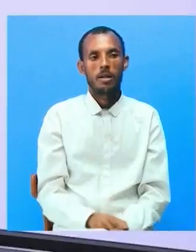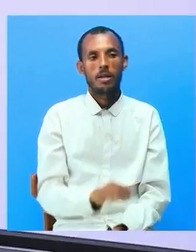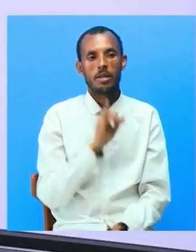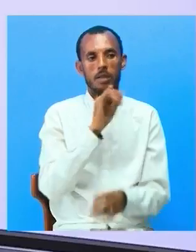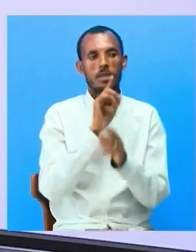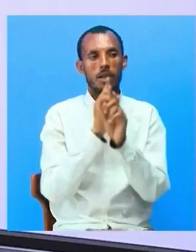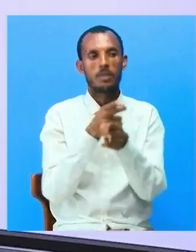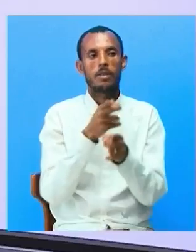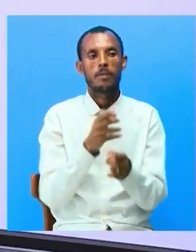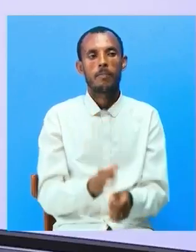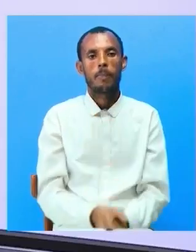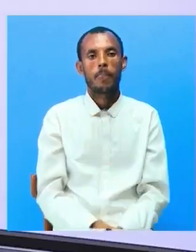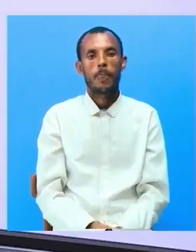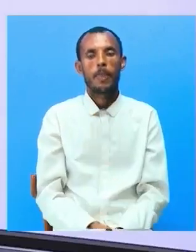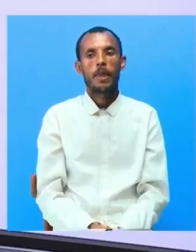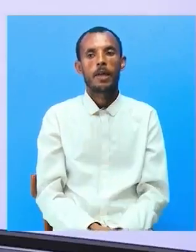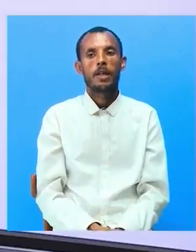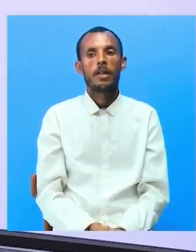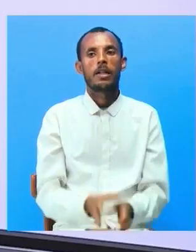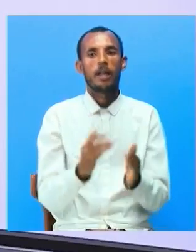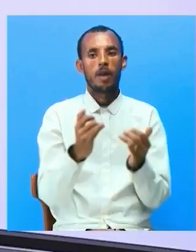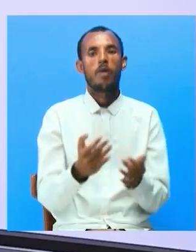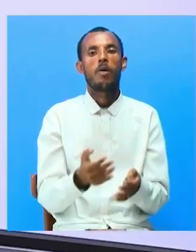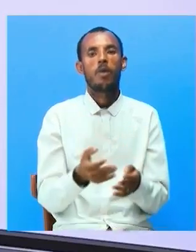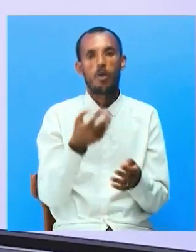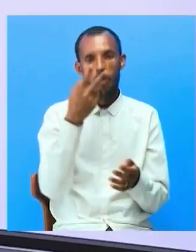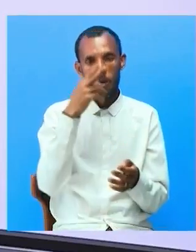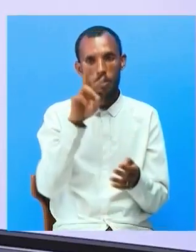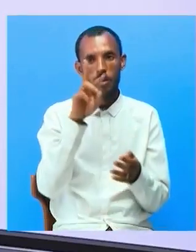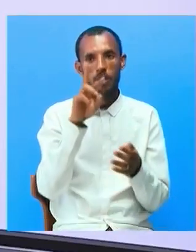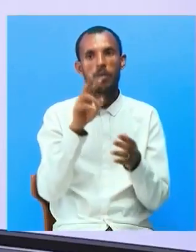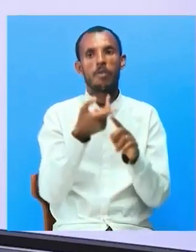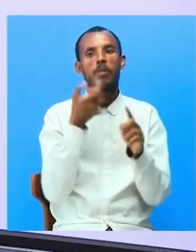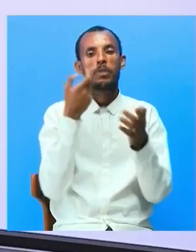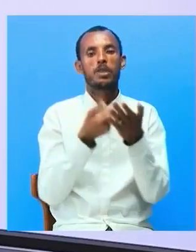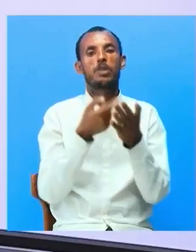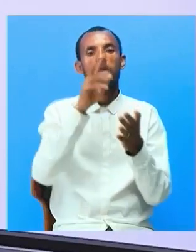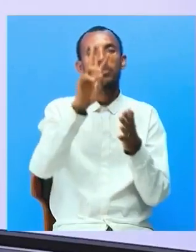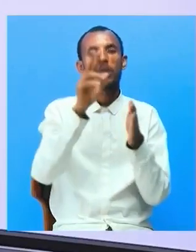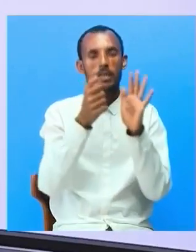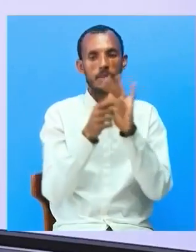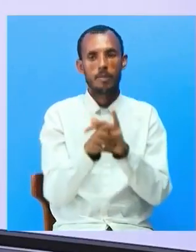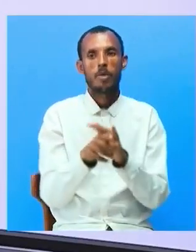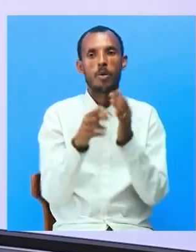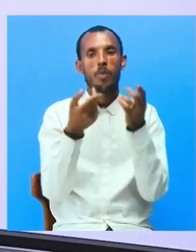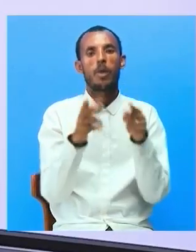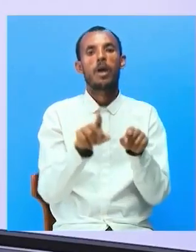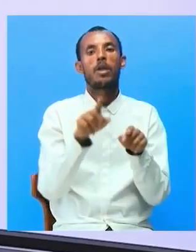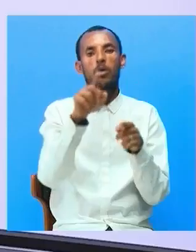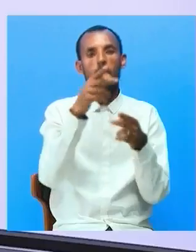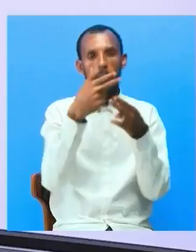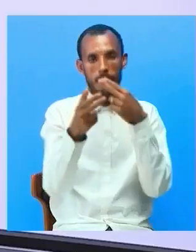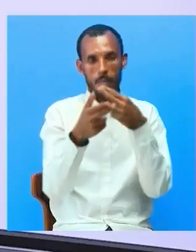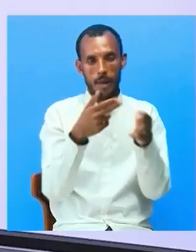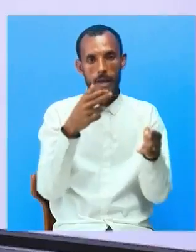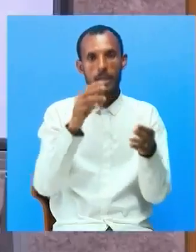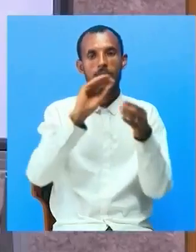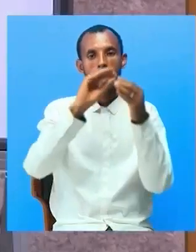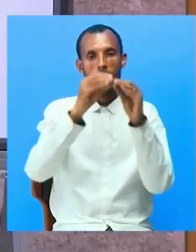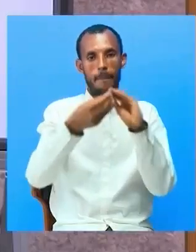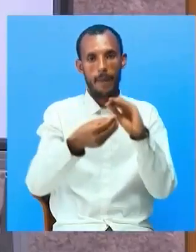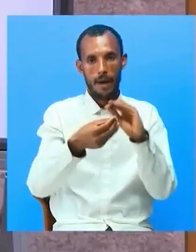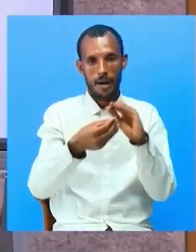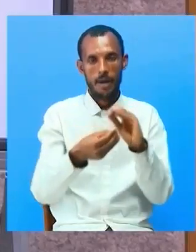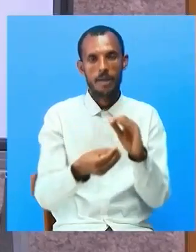the answer. Now, look from these two examples. When you multiply the